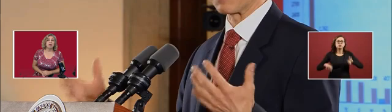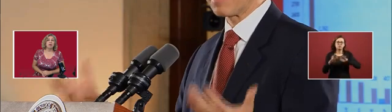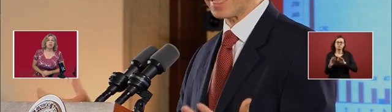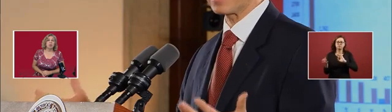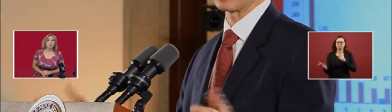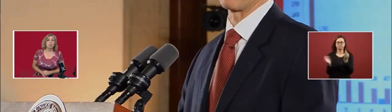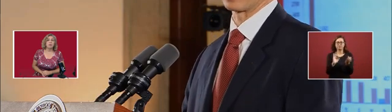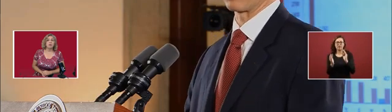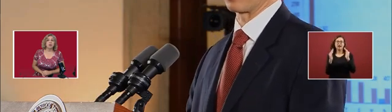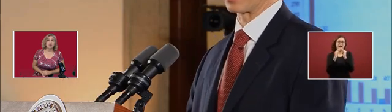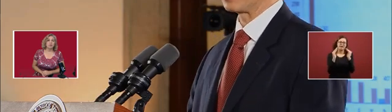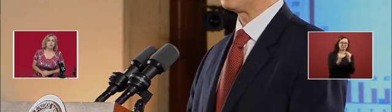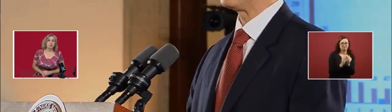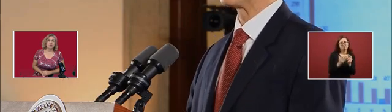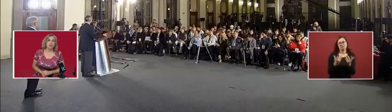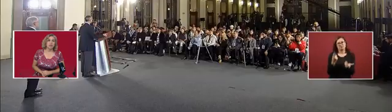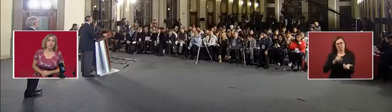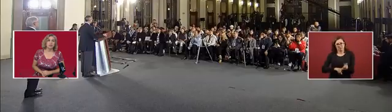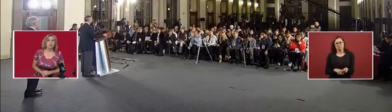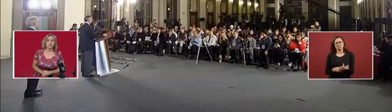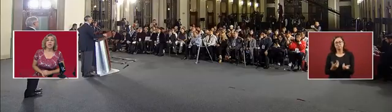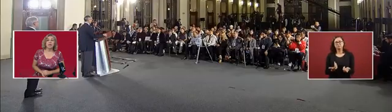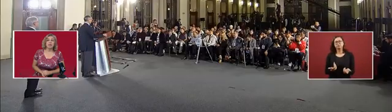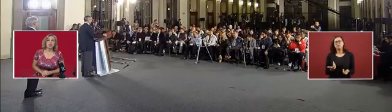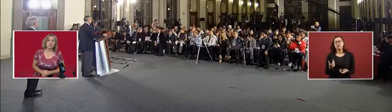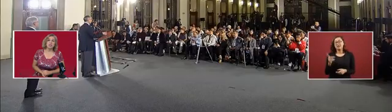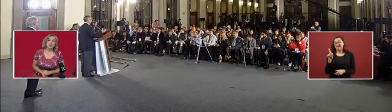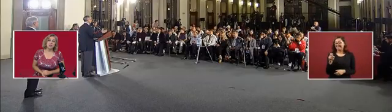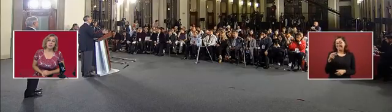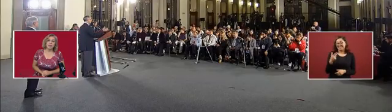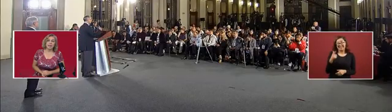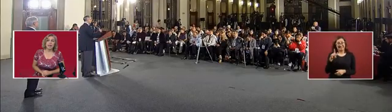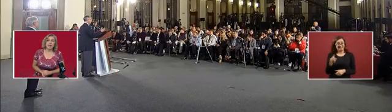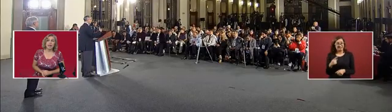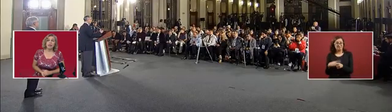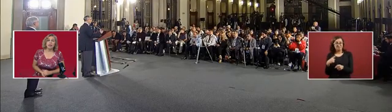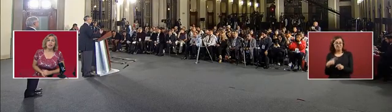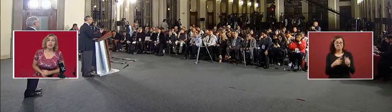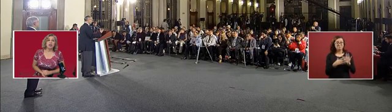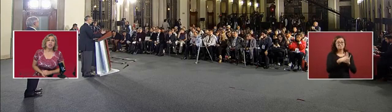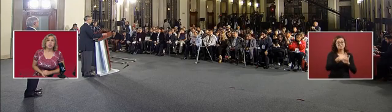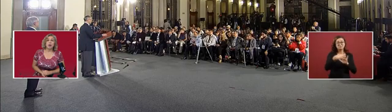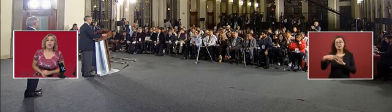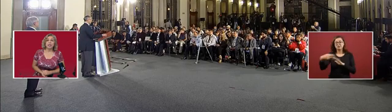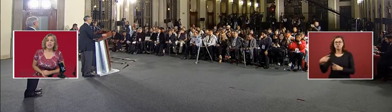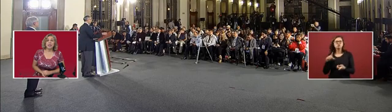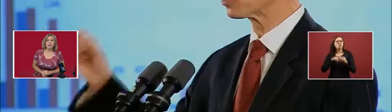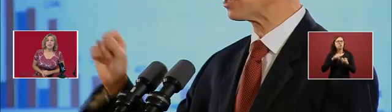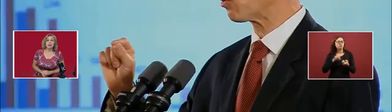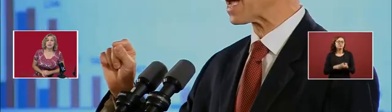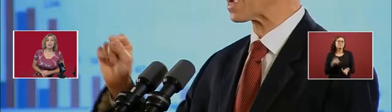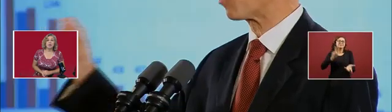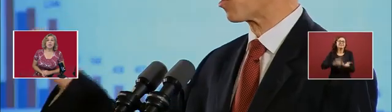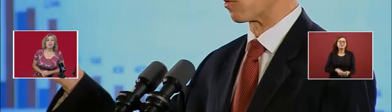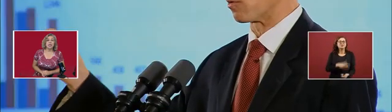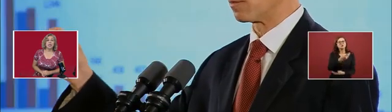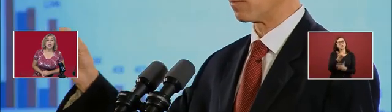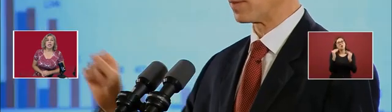environmental and human interests. We need to control the mosquito not